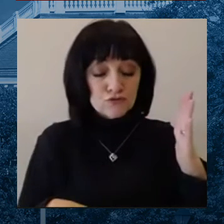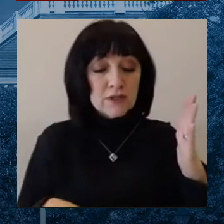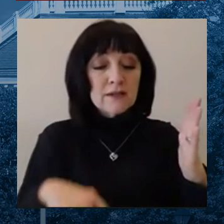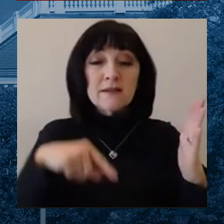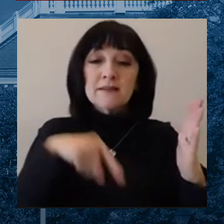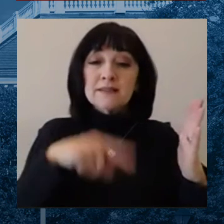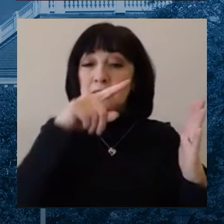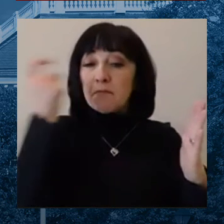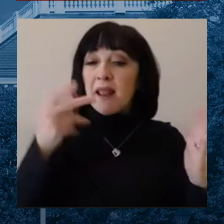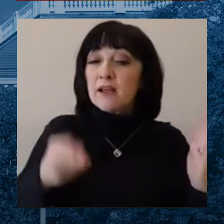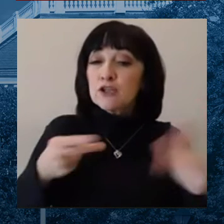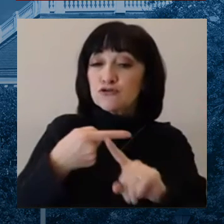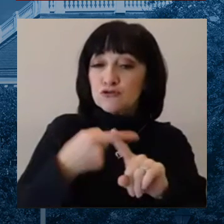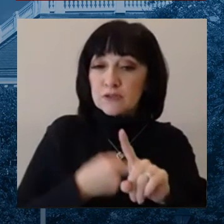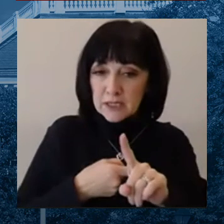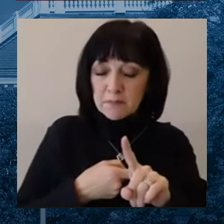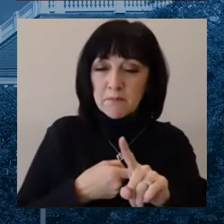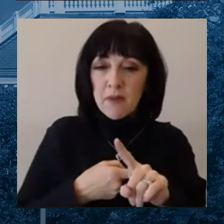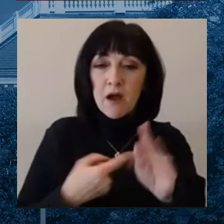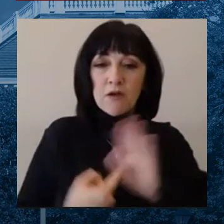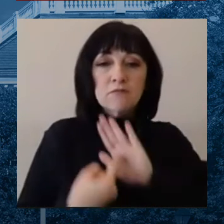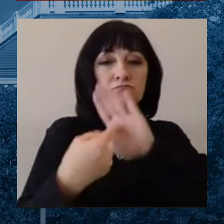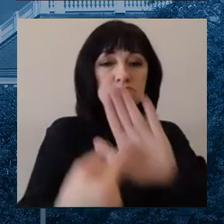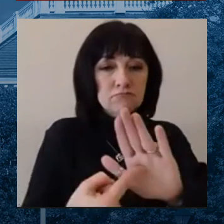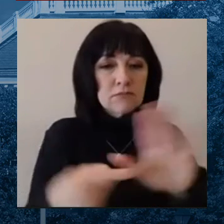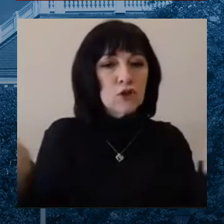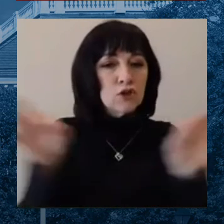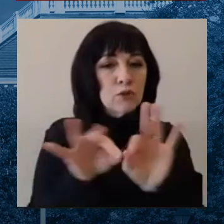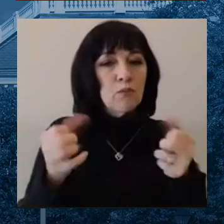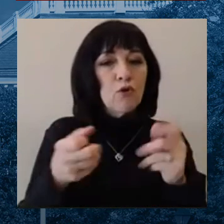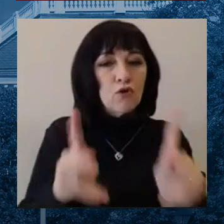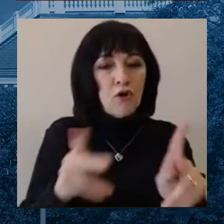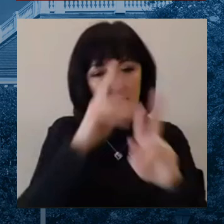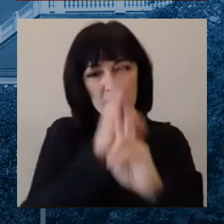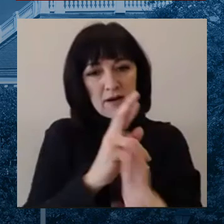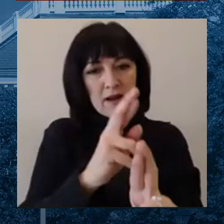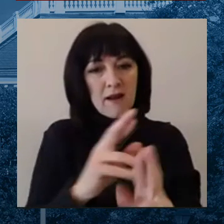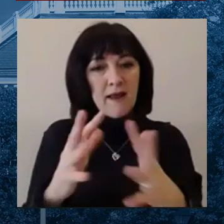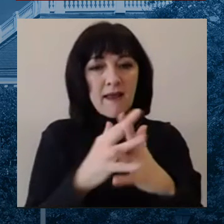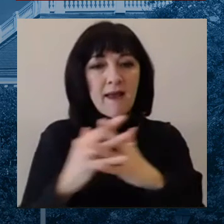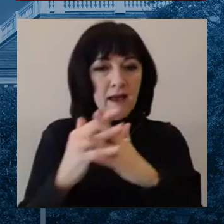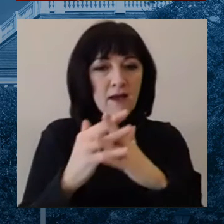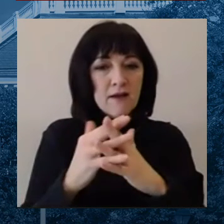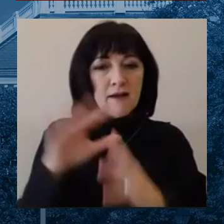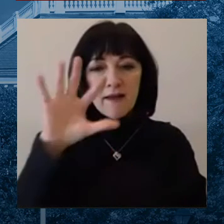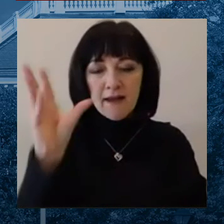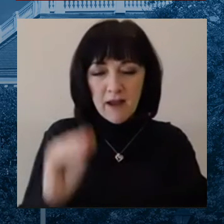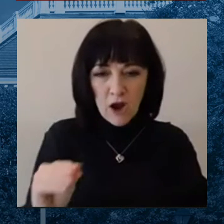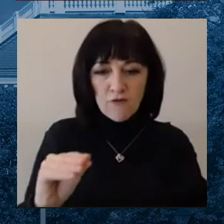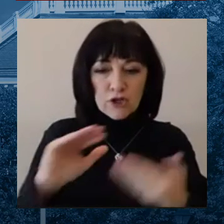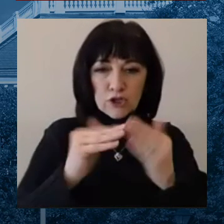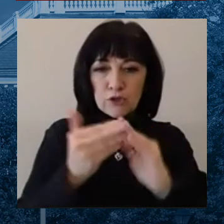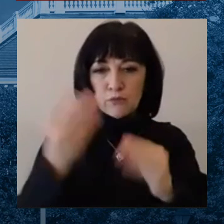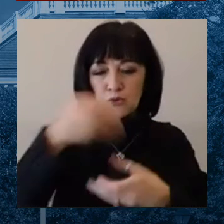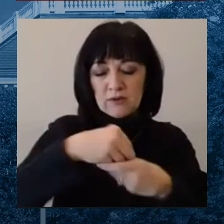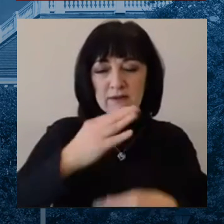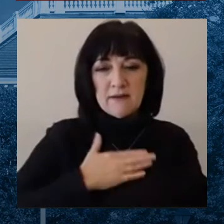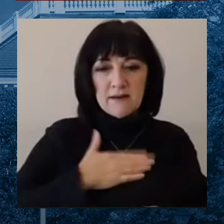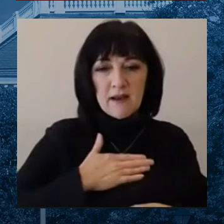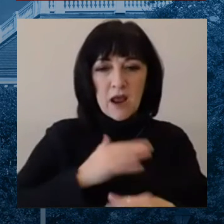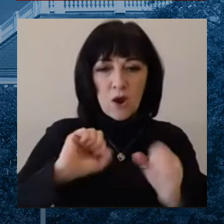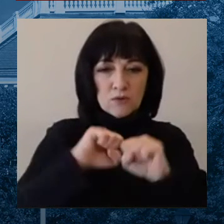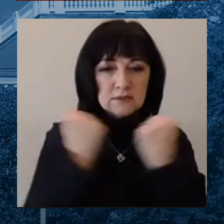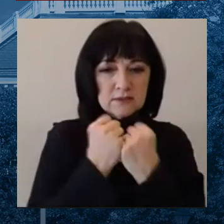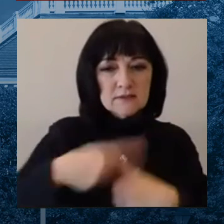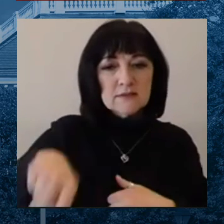Black History Month presents an important opportunity to honor the African American members of our community, reflect on the